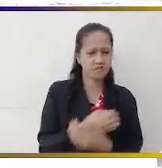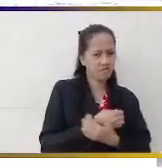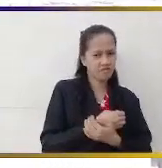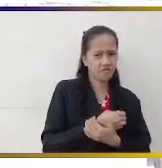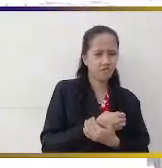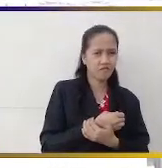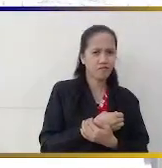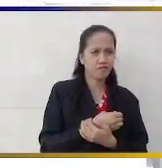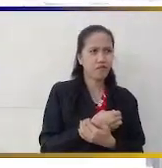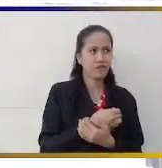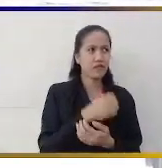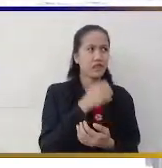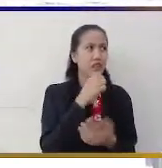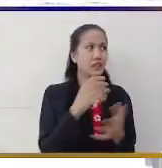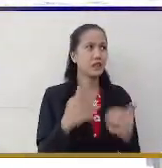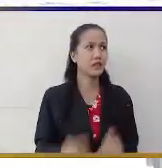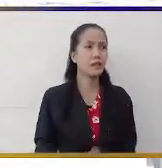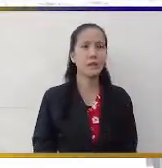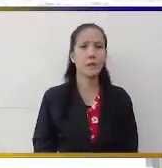It's coming back.